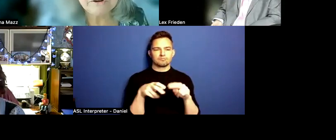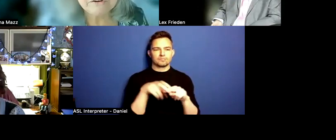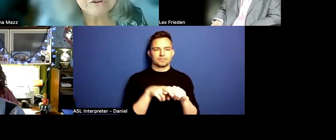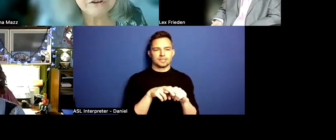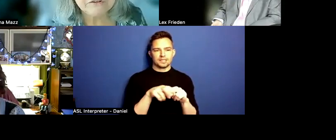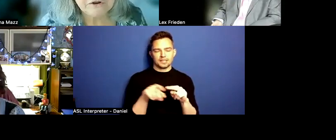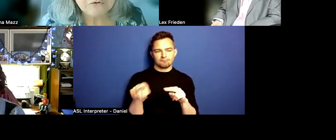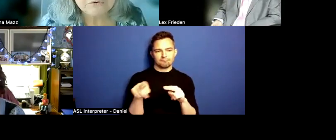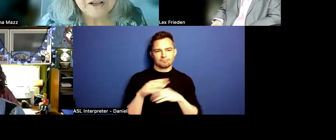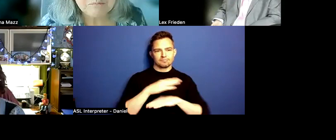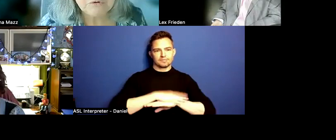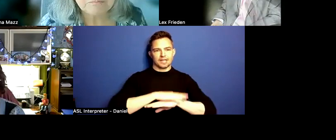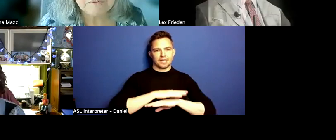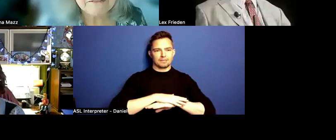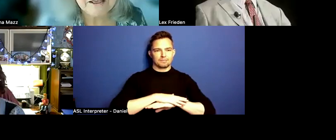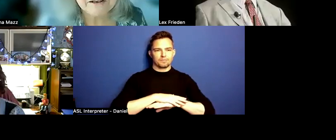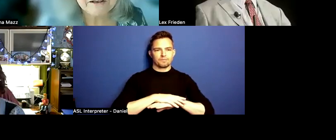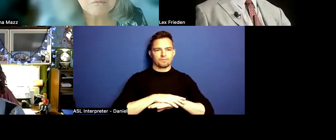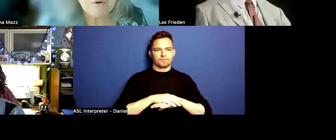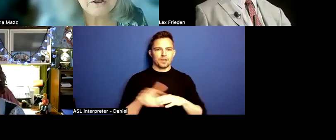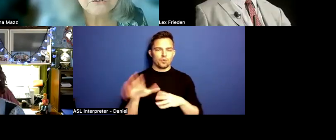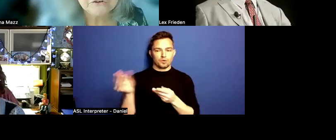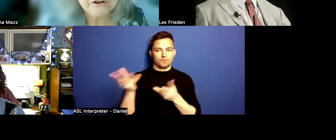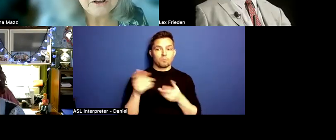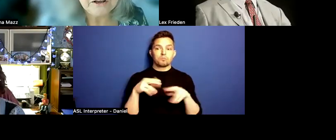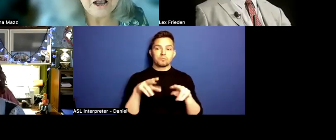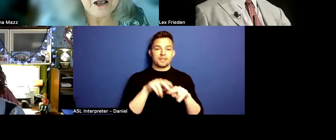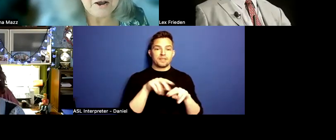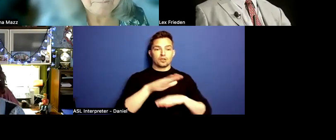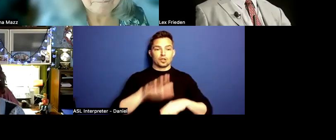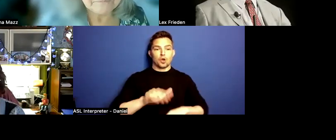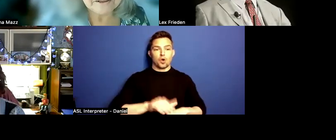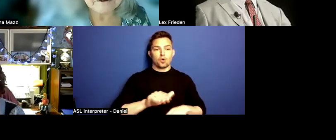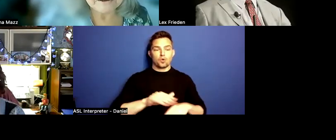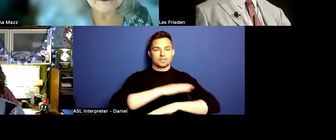and we were told we could sit at the low tables, but that it was